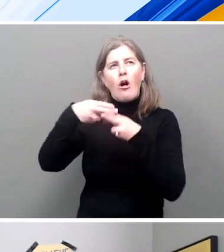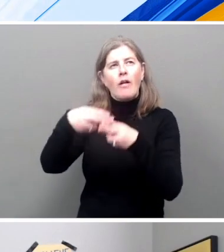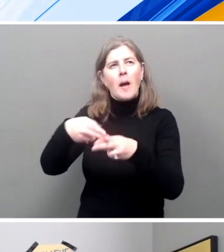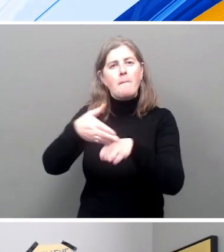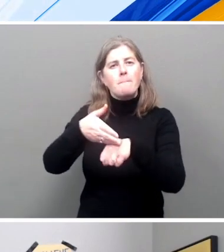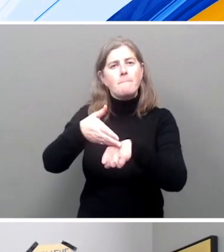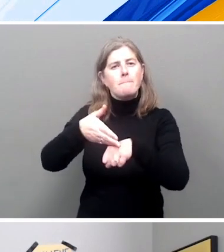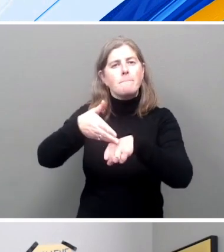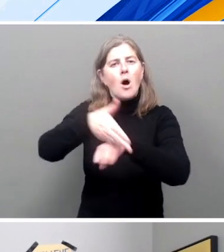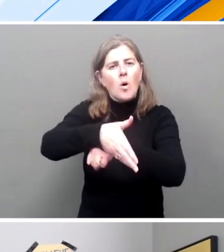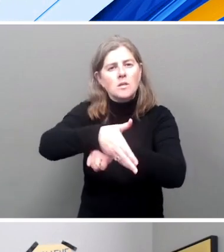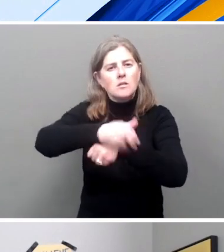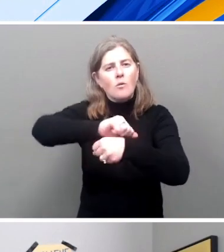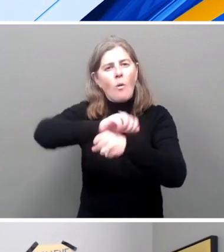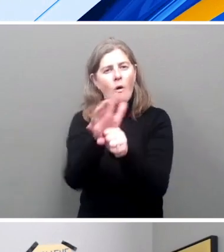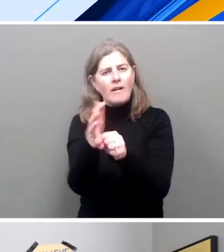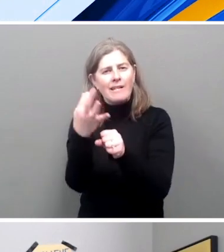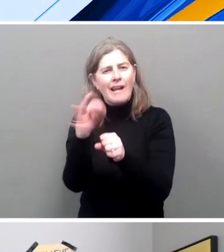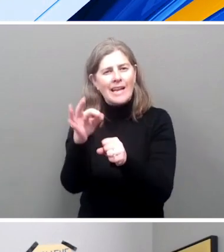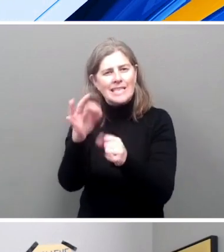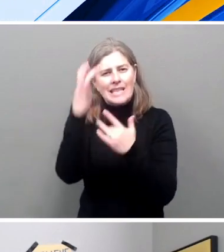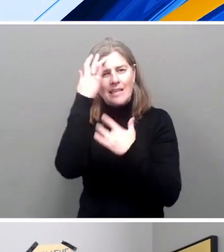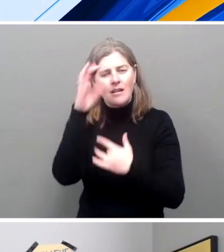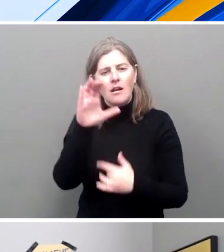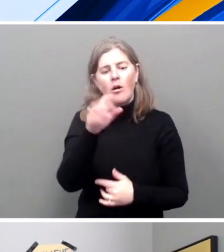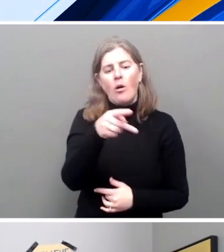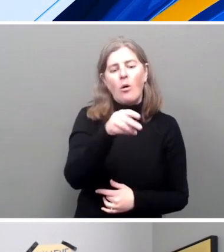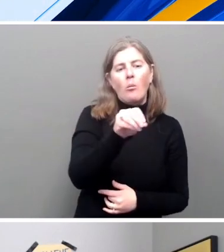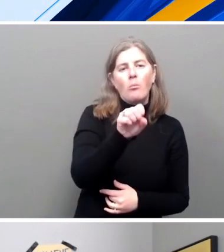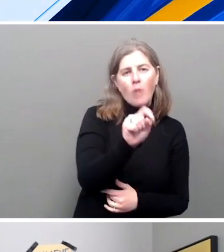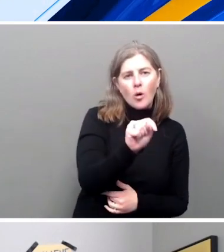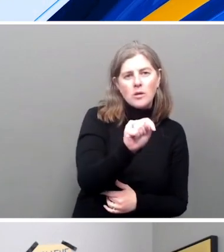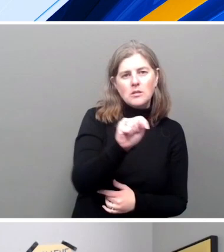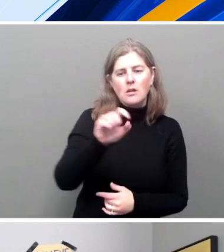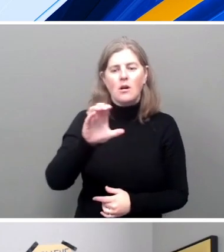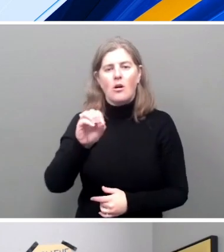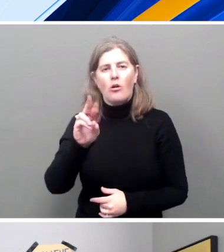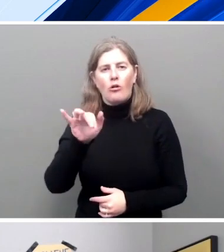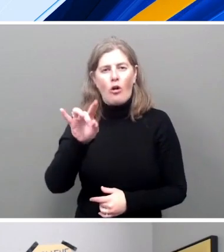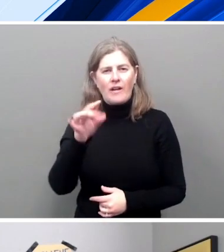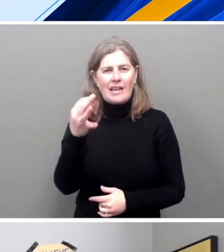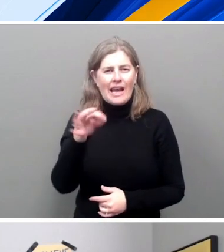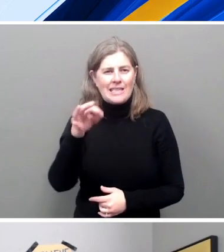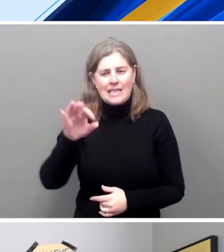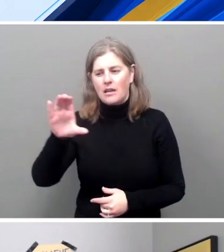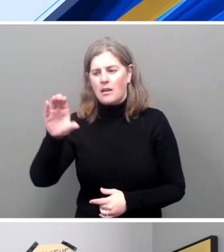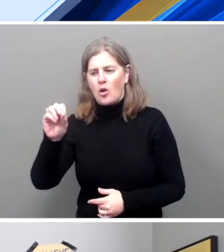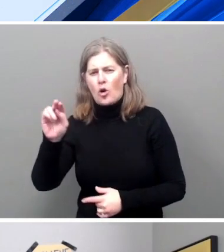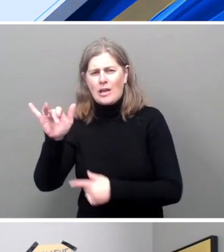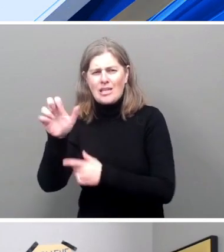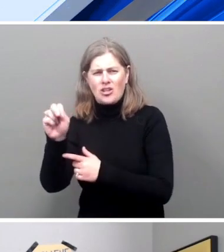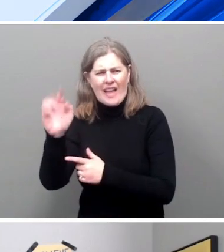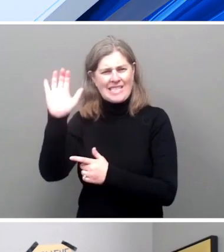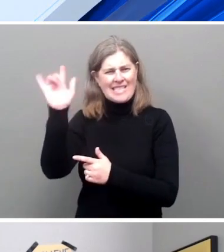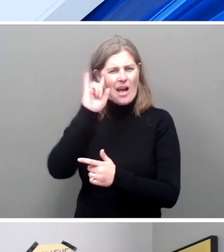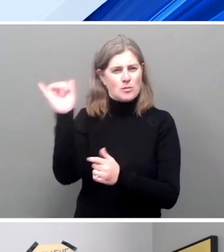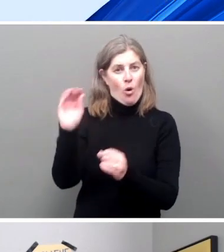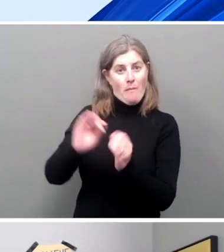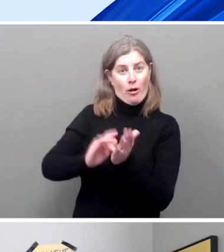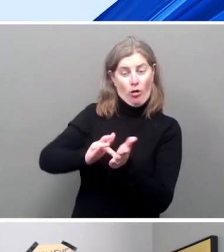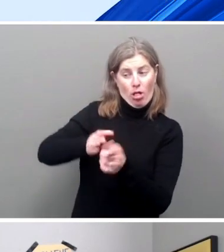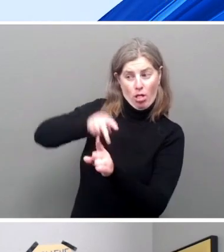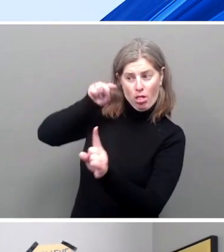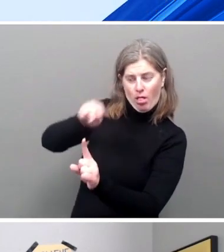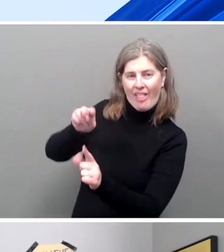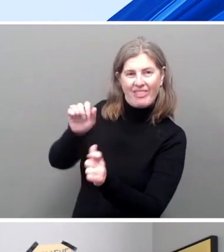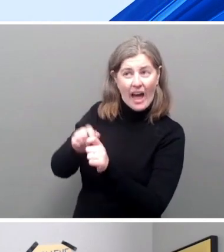post-COVID-19 condition, which sounds more medical than long COVID. And that is available on the